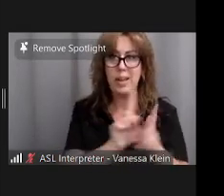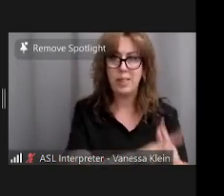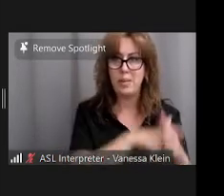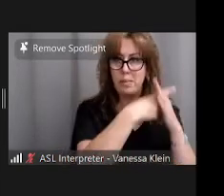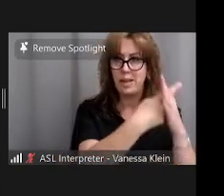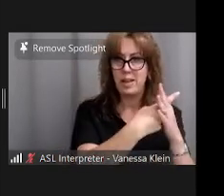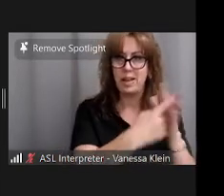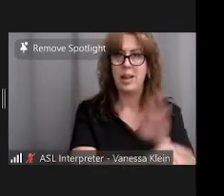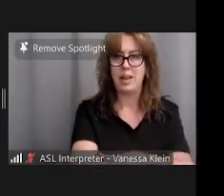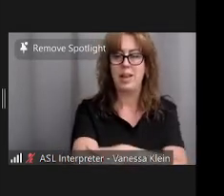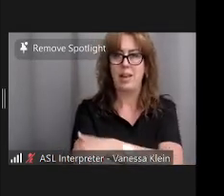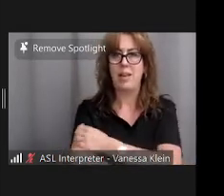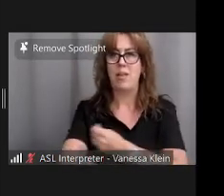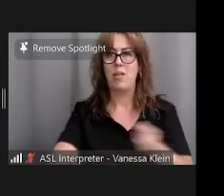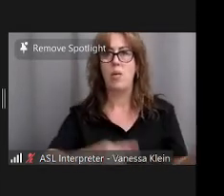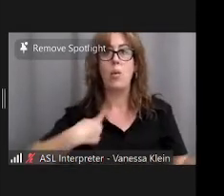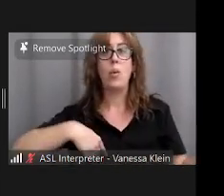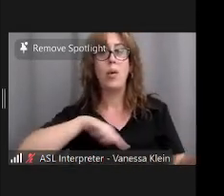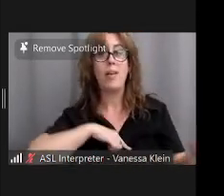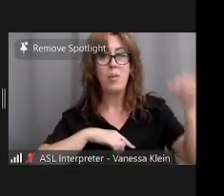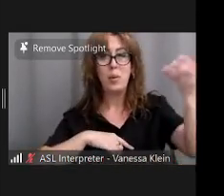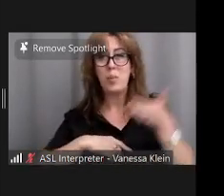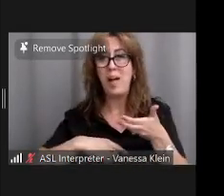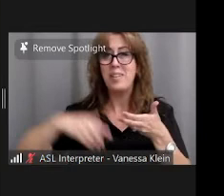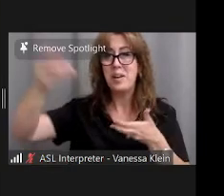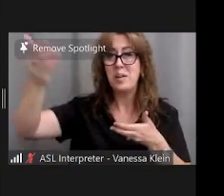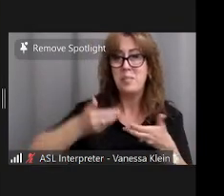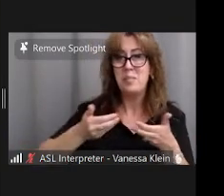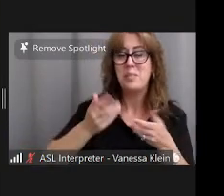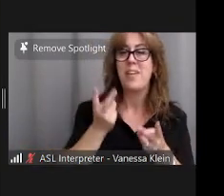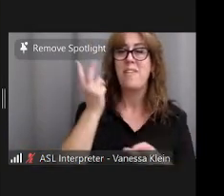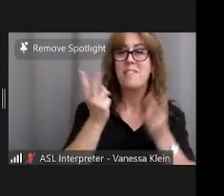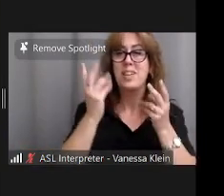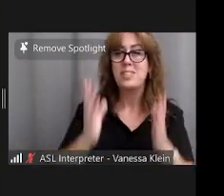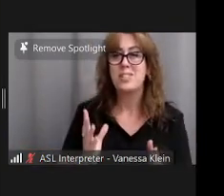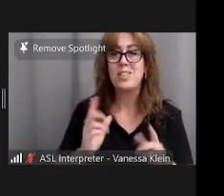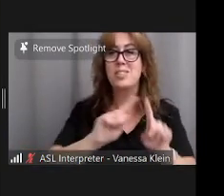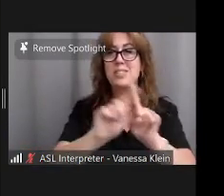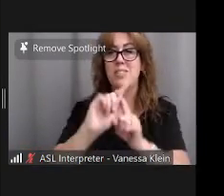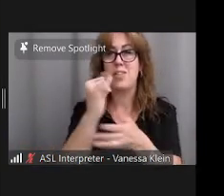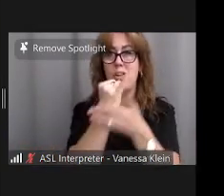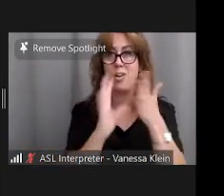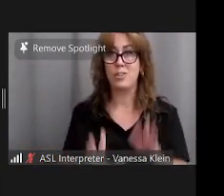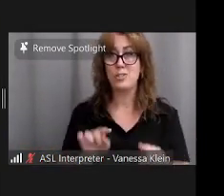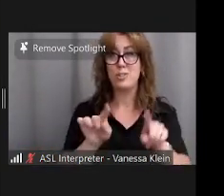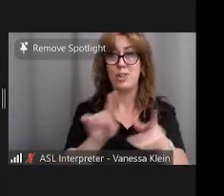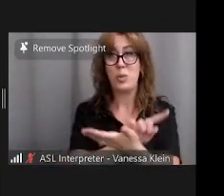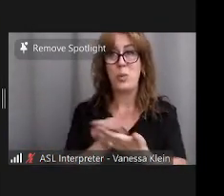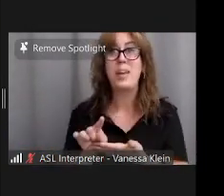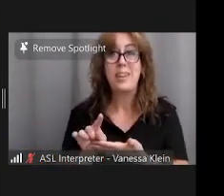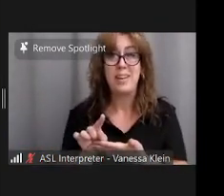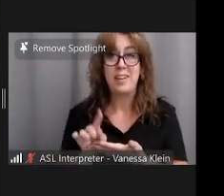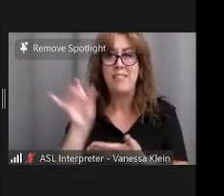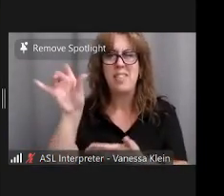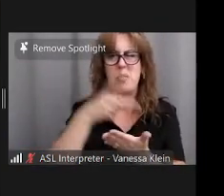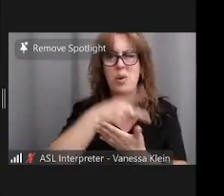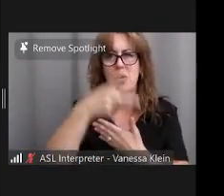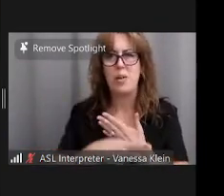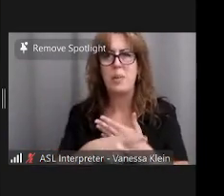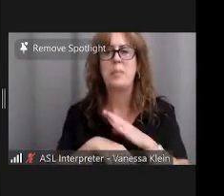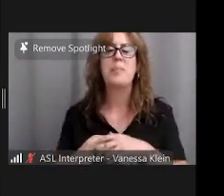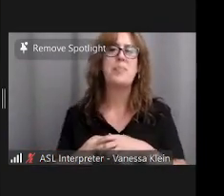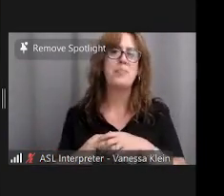we welcome the visitors and artists for that particular week of the program. And that